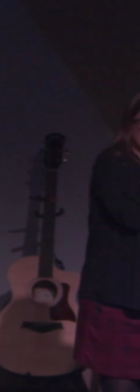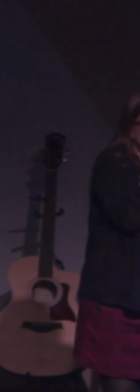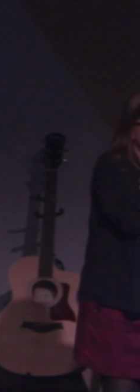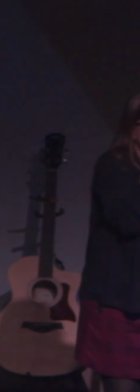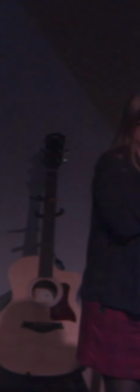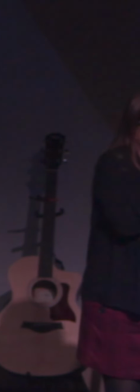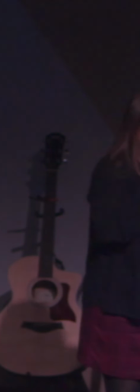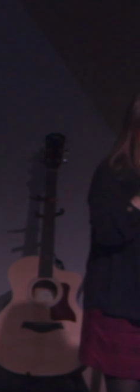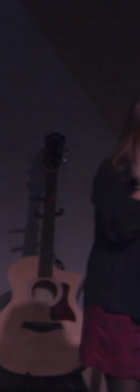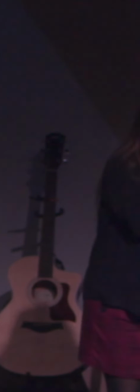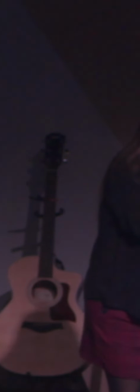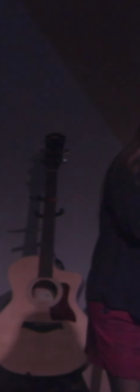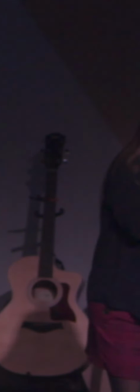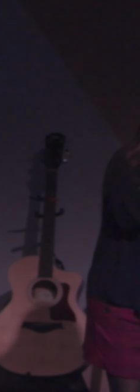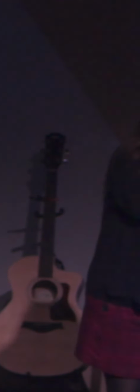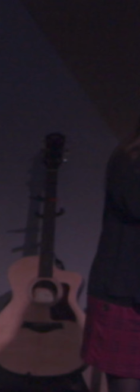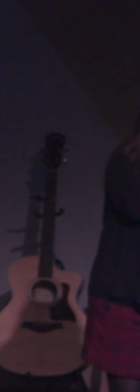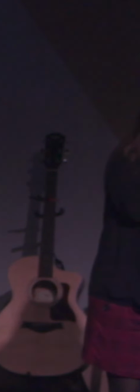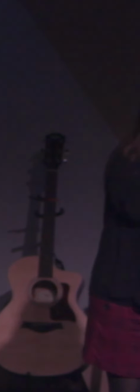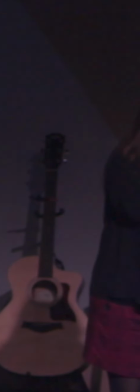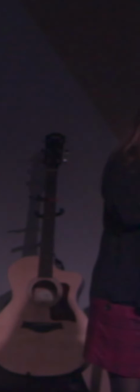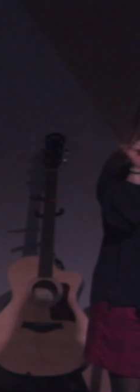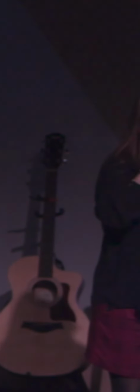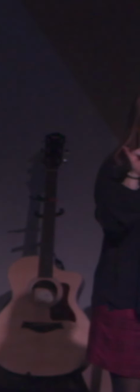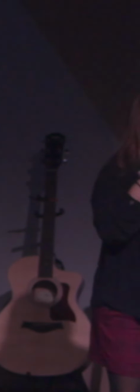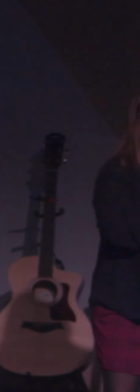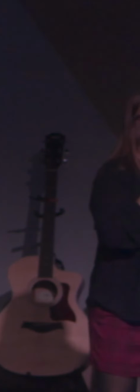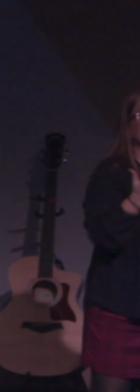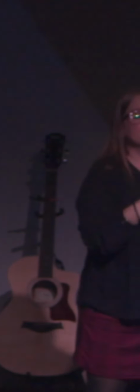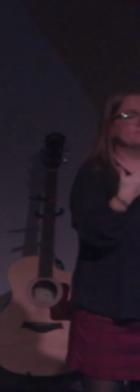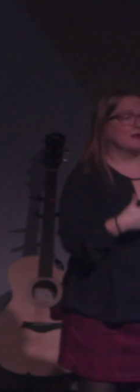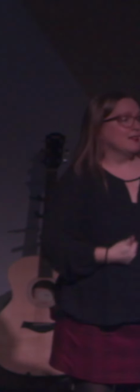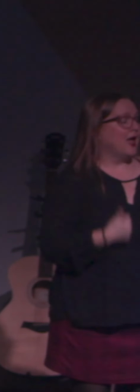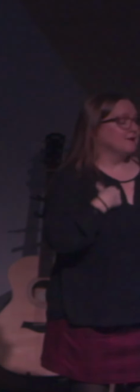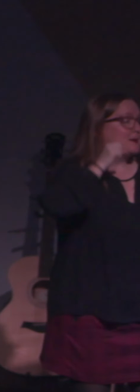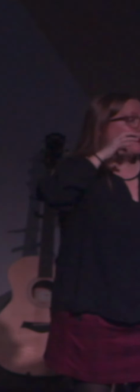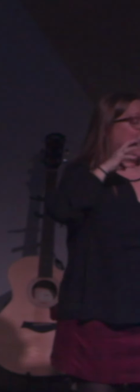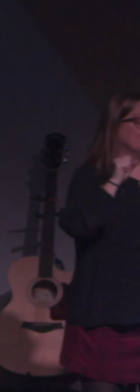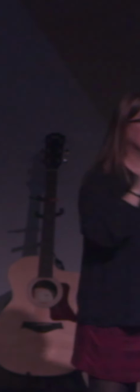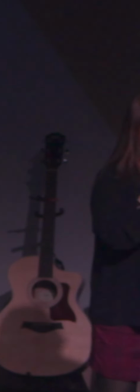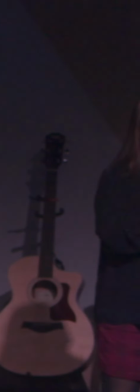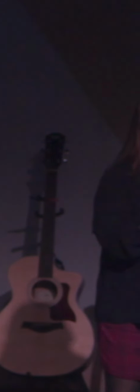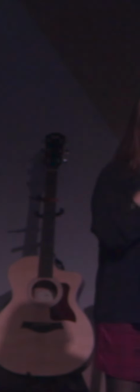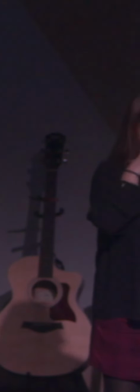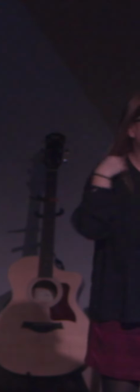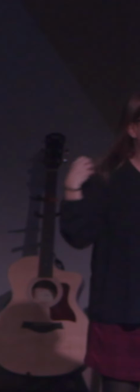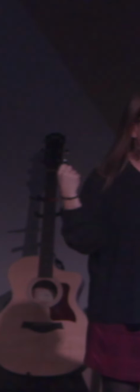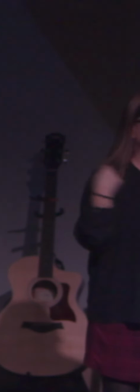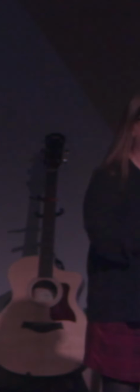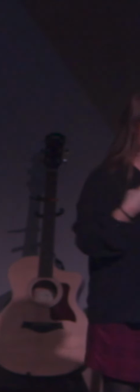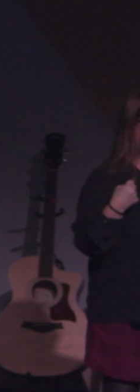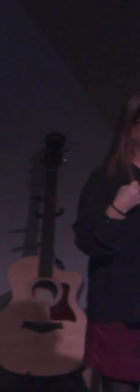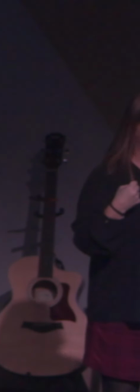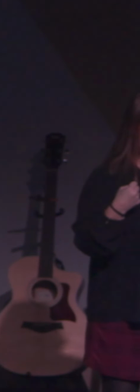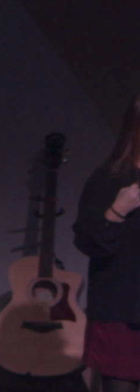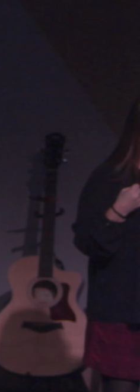lives that we can be gliding along thinking things are amazing, and out of nowhere, boom.